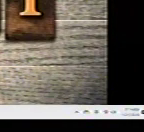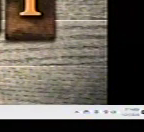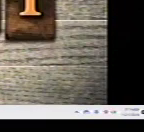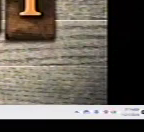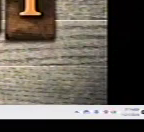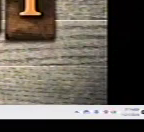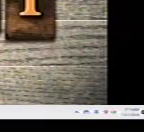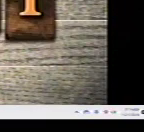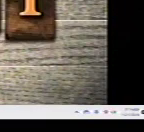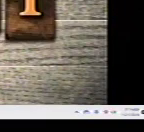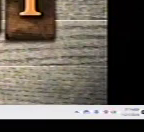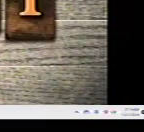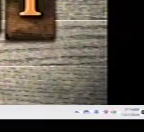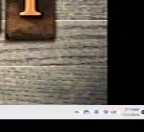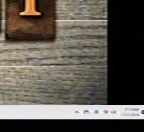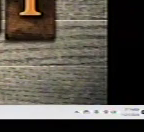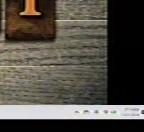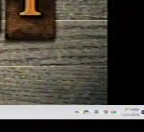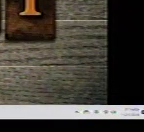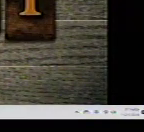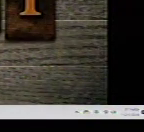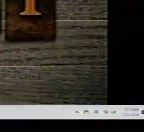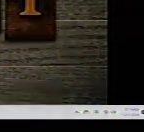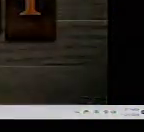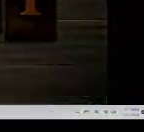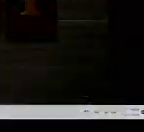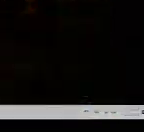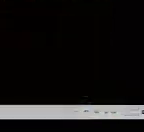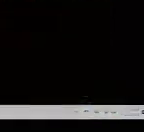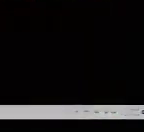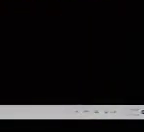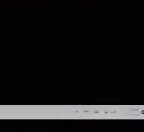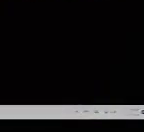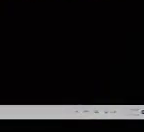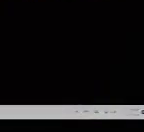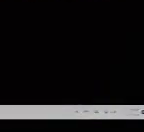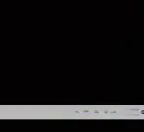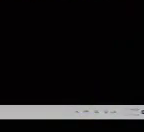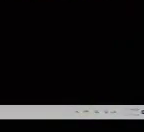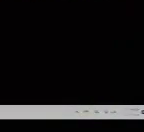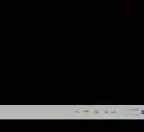worship his name. I want to worship his holy name. I want to